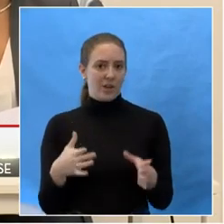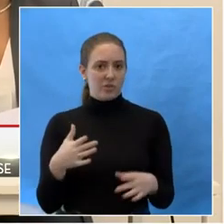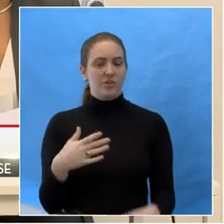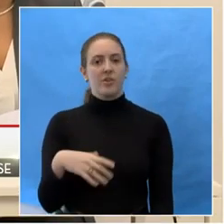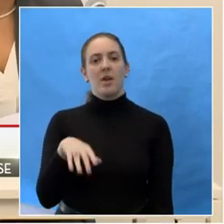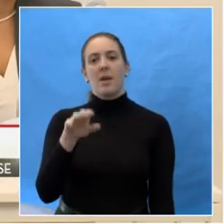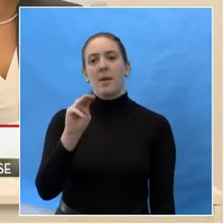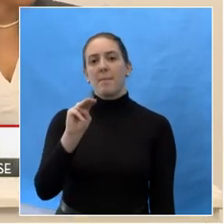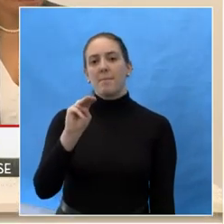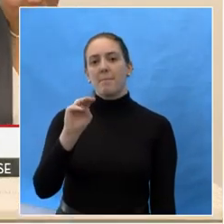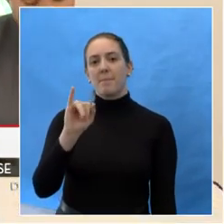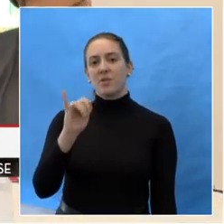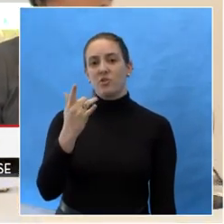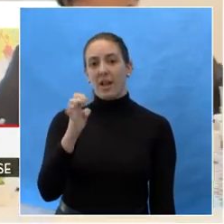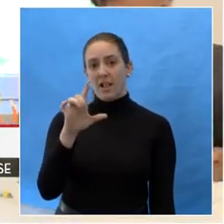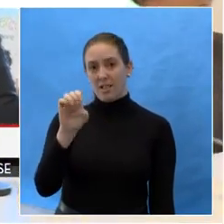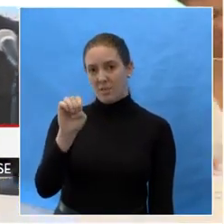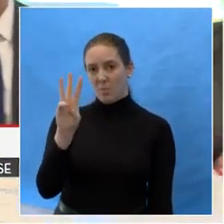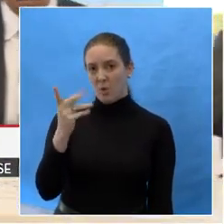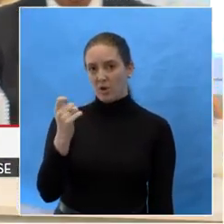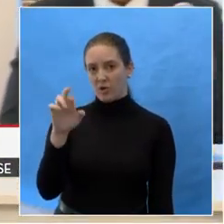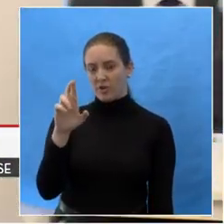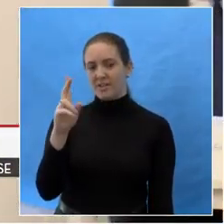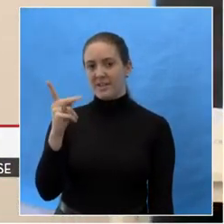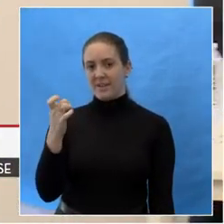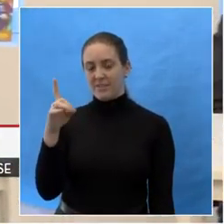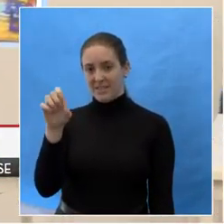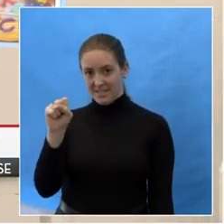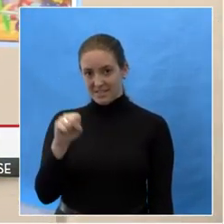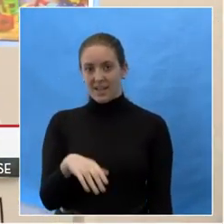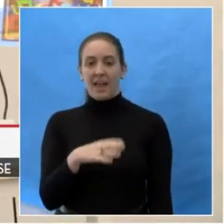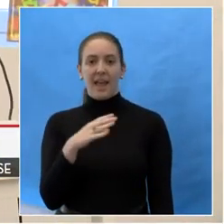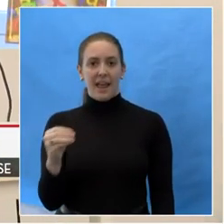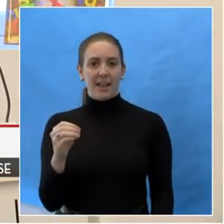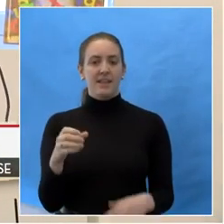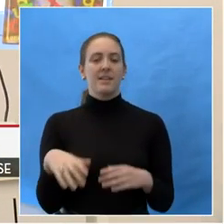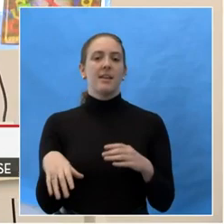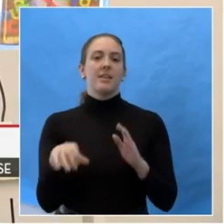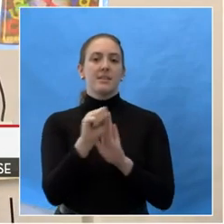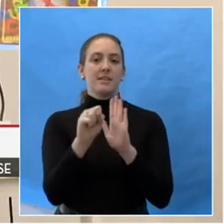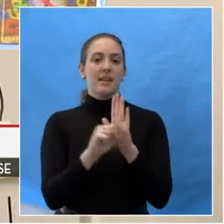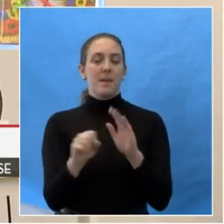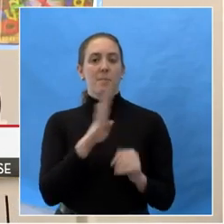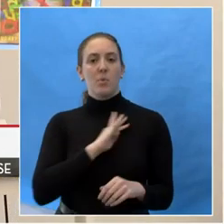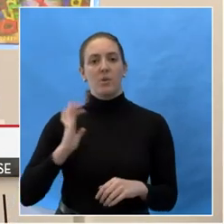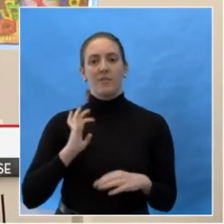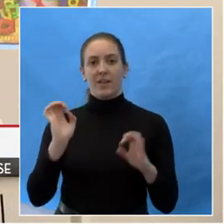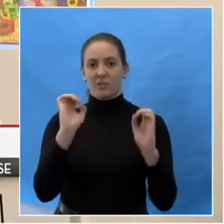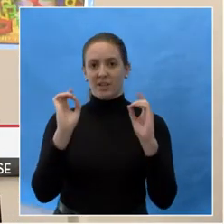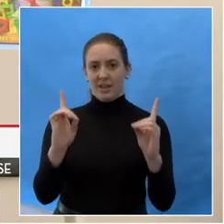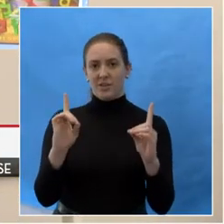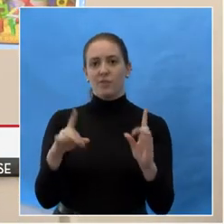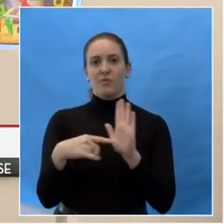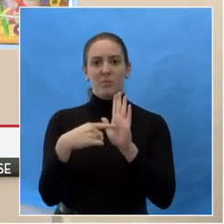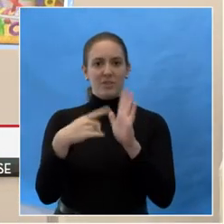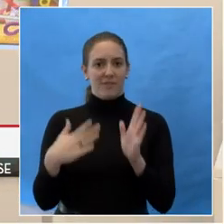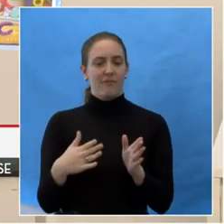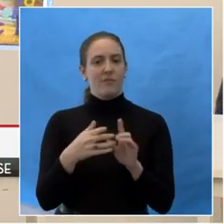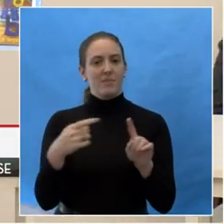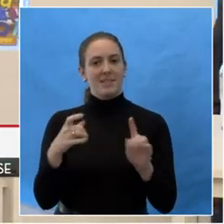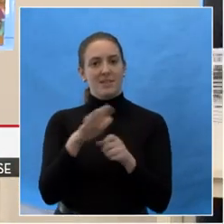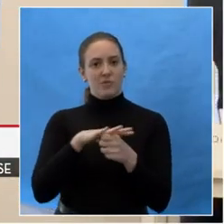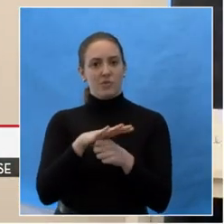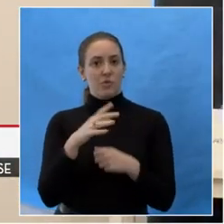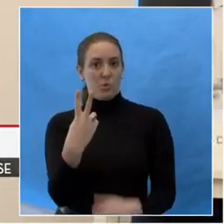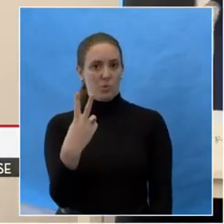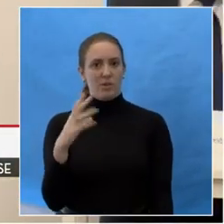Walker Davis, and the State Board of Education Ward 2 Representative Alistair Chang. Before we dive into our